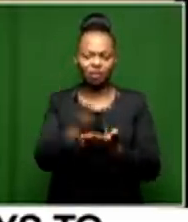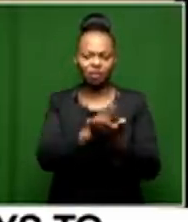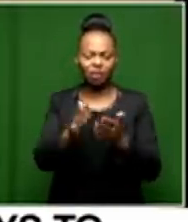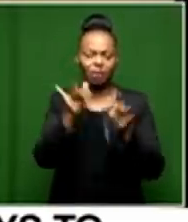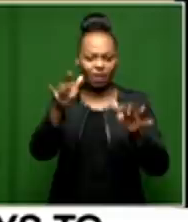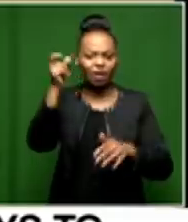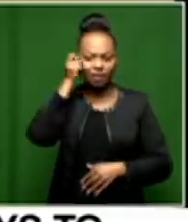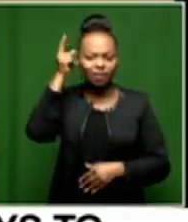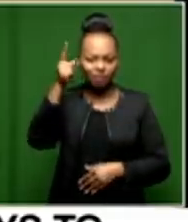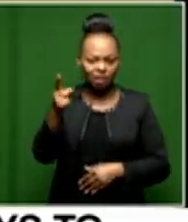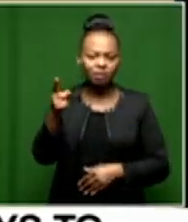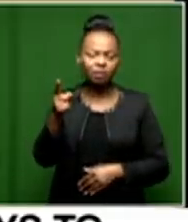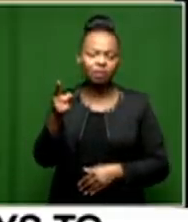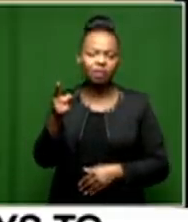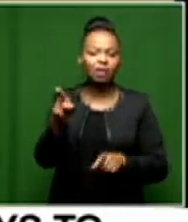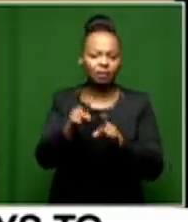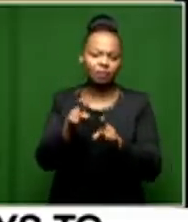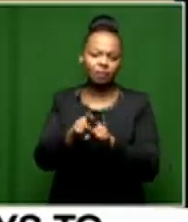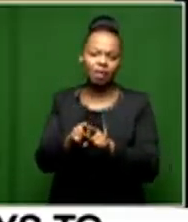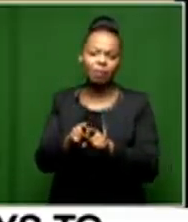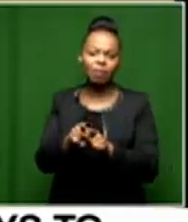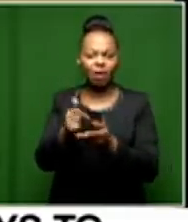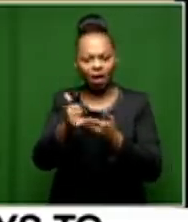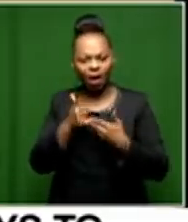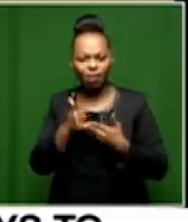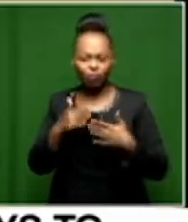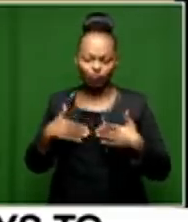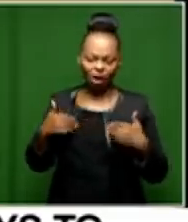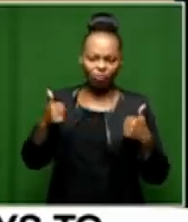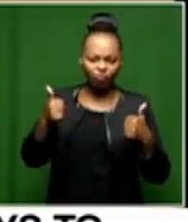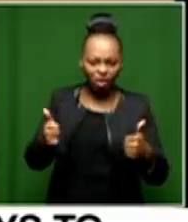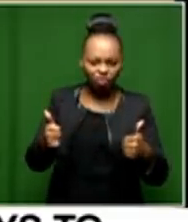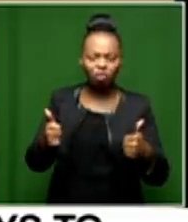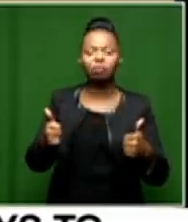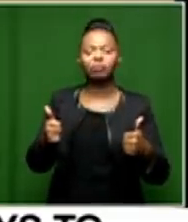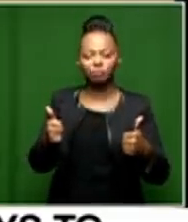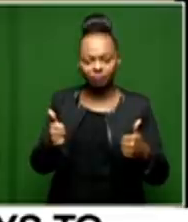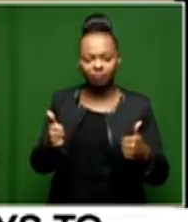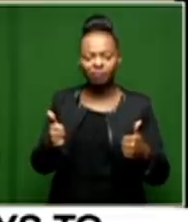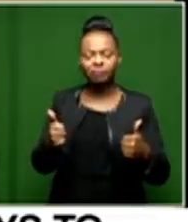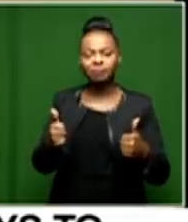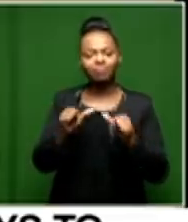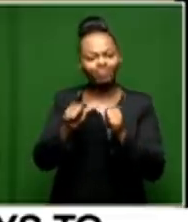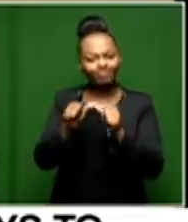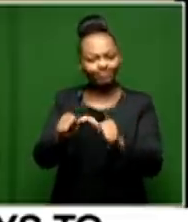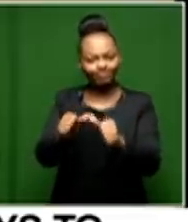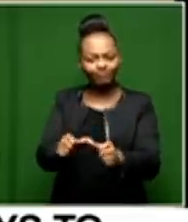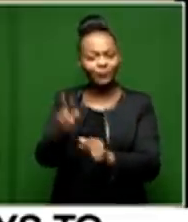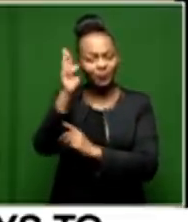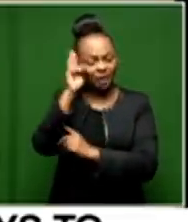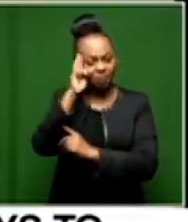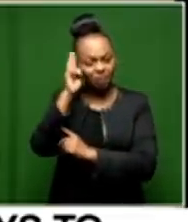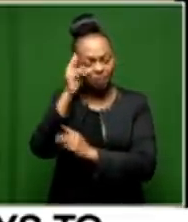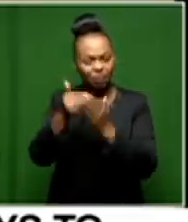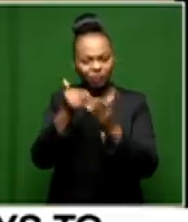willing to assist with the rehabilitation, and just persist. Remember from last time, there's no stigma attached,